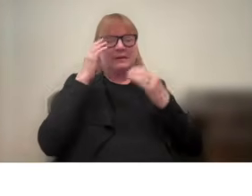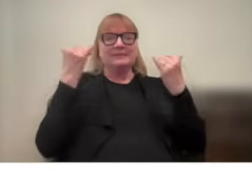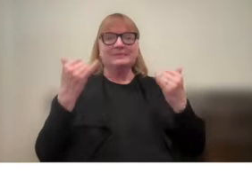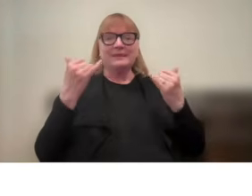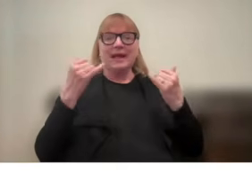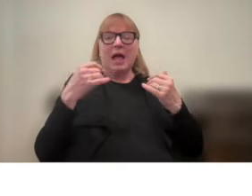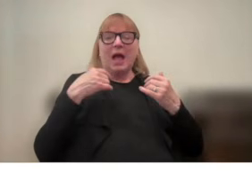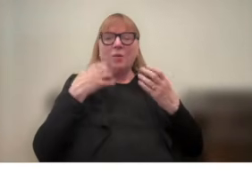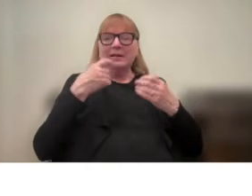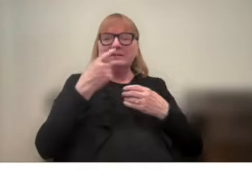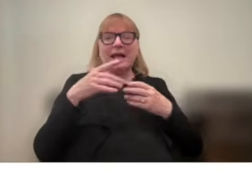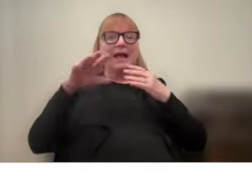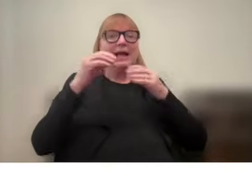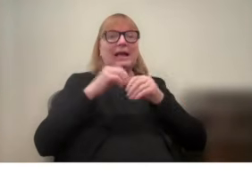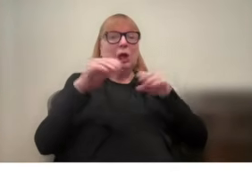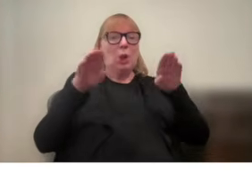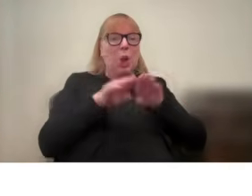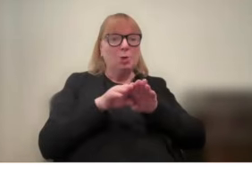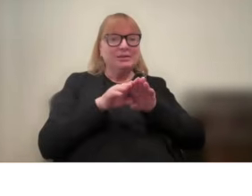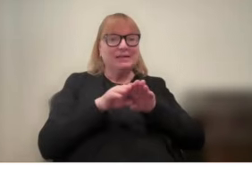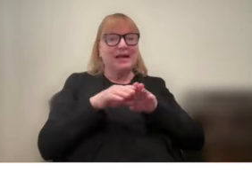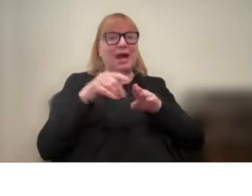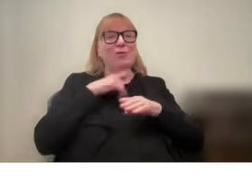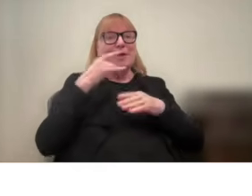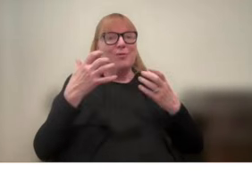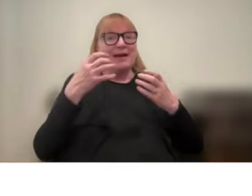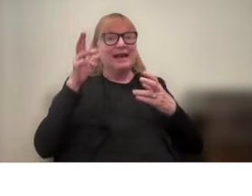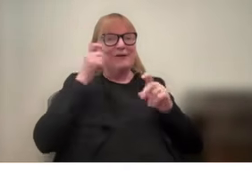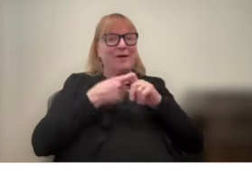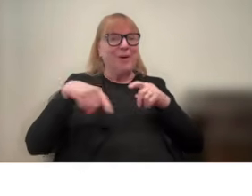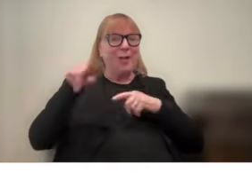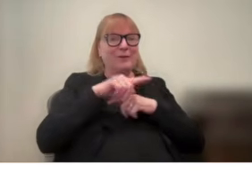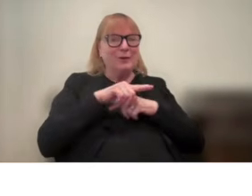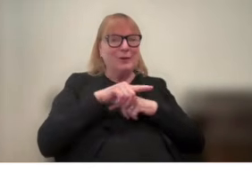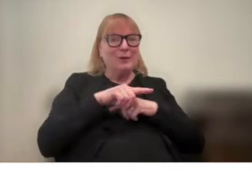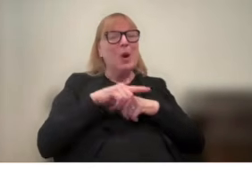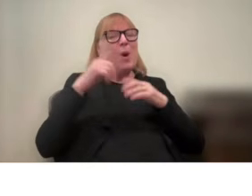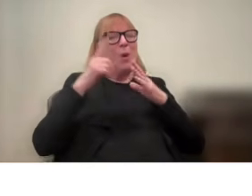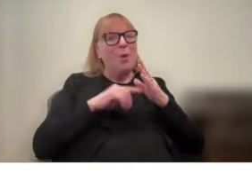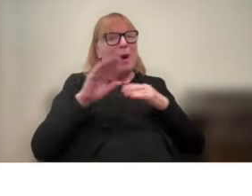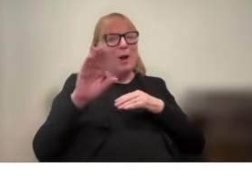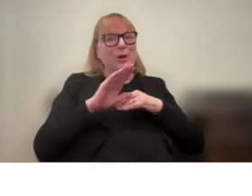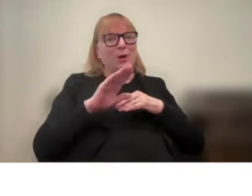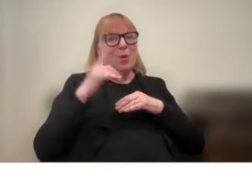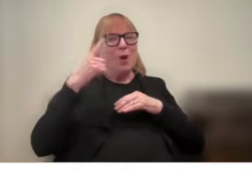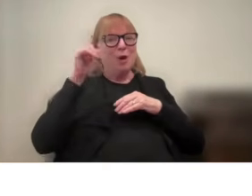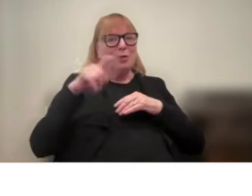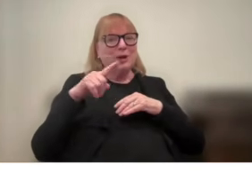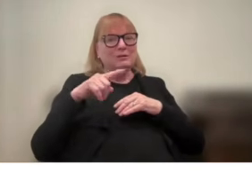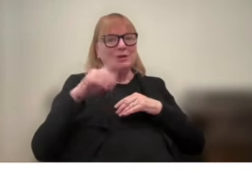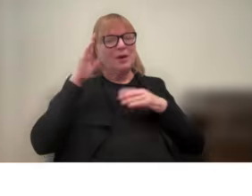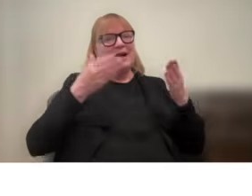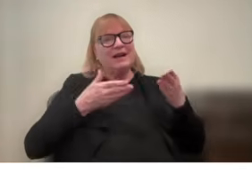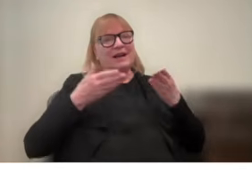So I think I just wanted to say in closing that I really wanted to hear from all of you what your one question is that you're going